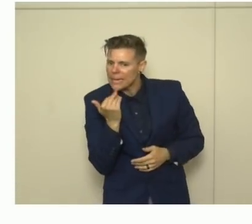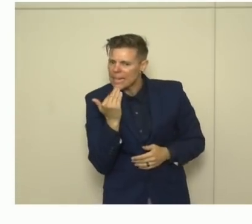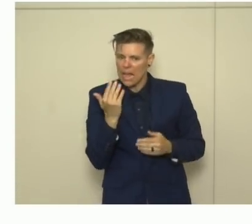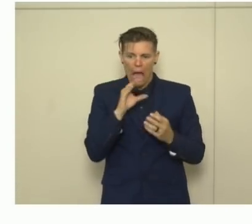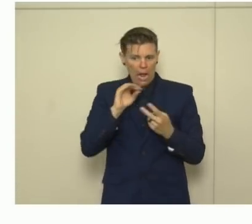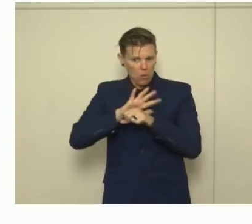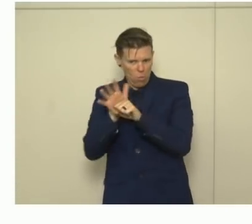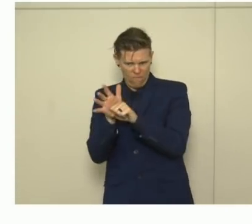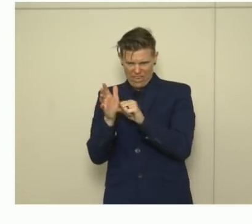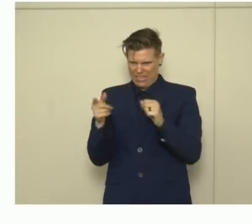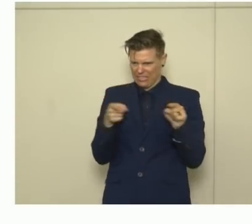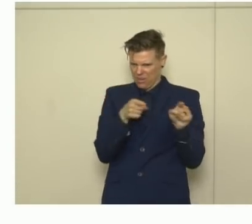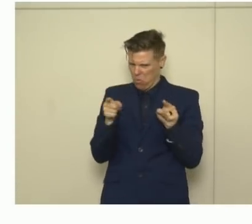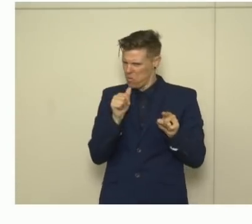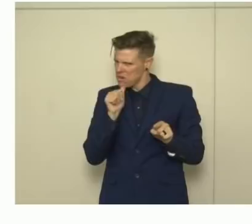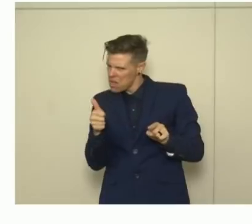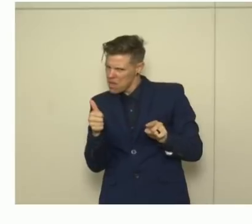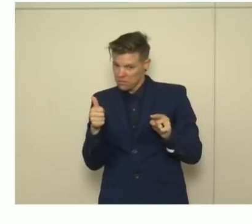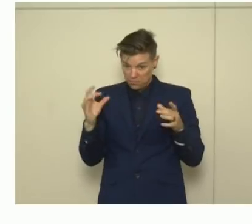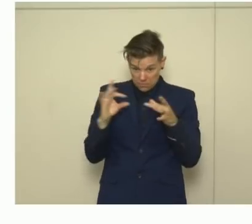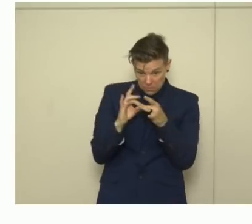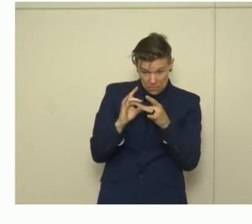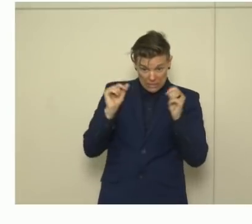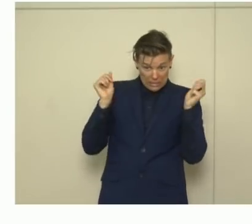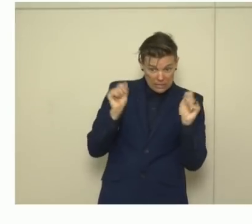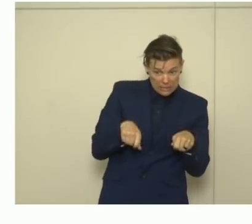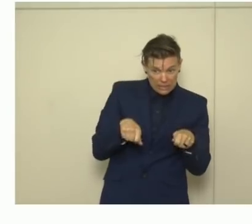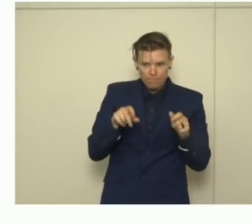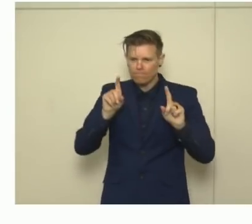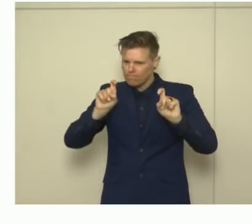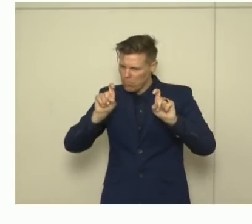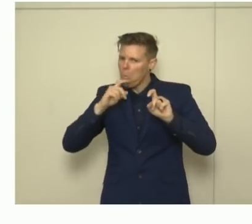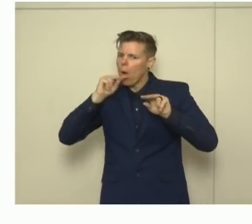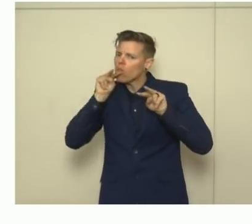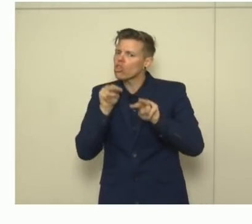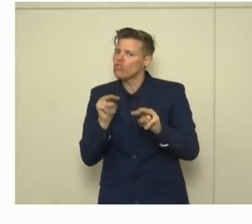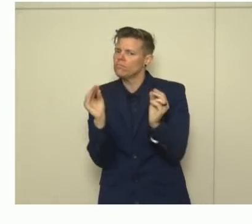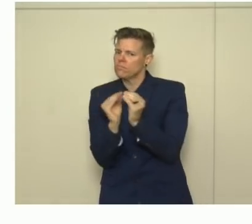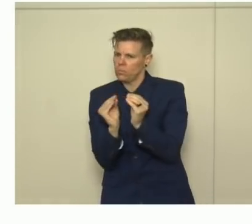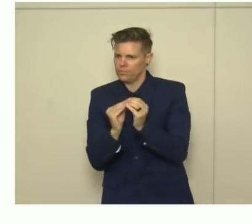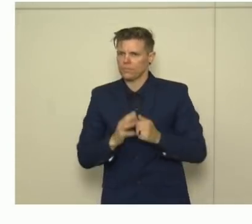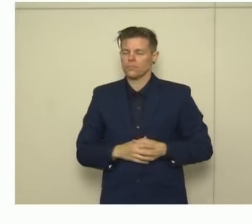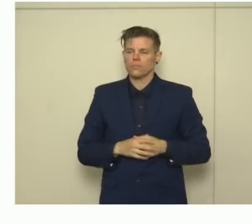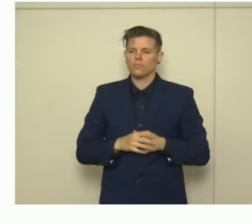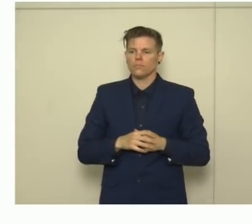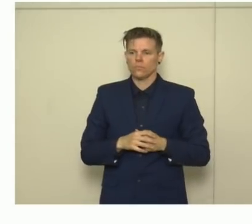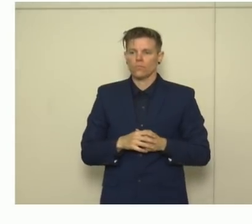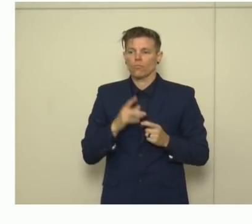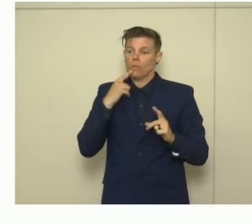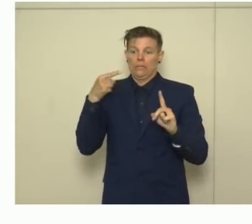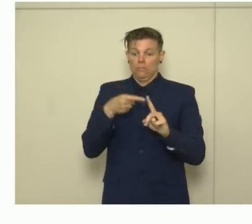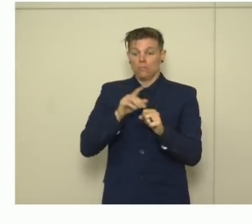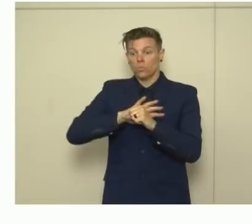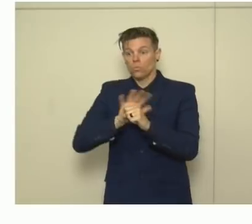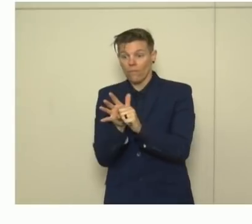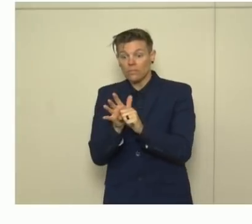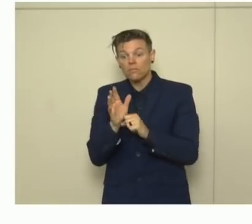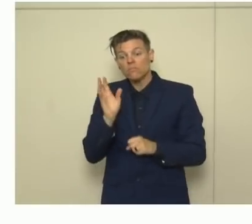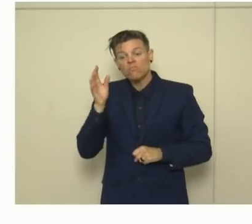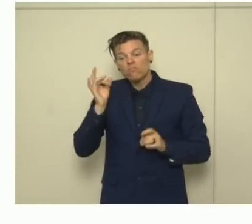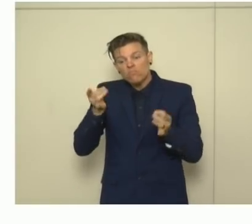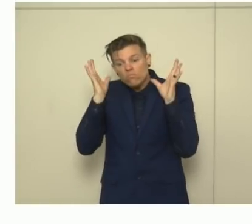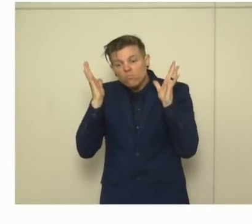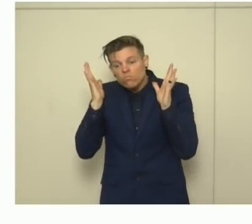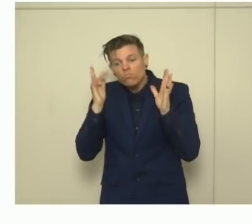reminder that COVID can be a very, very serious illness, and we need to take it seriously in all